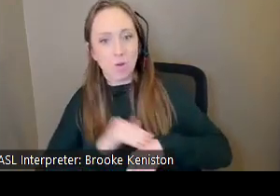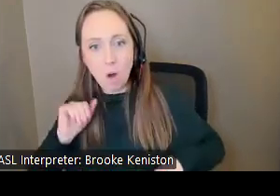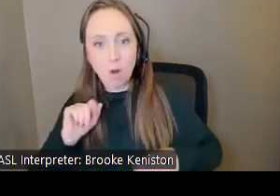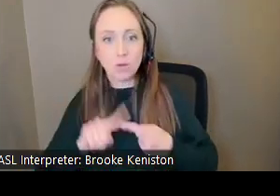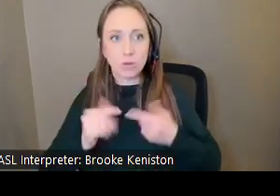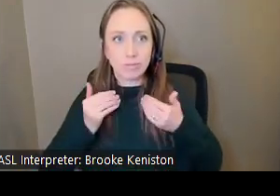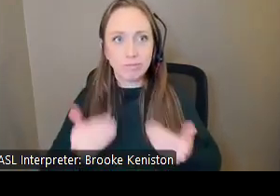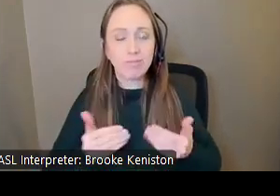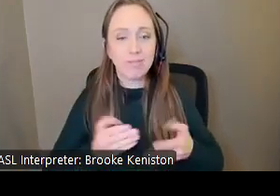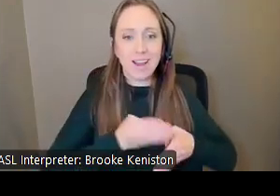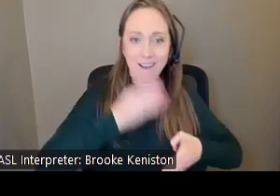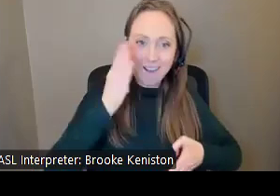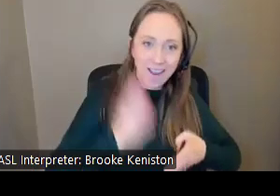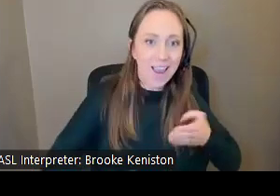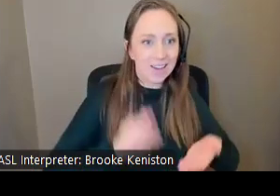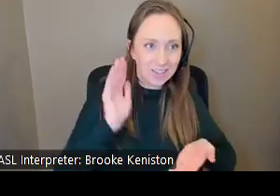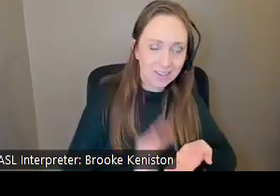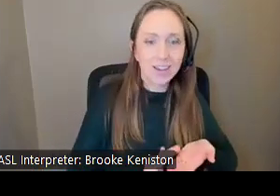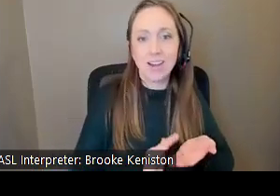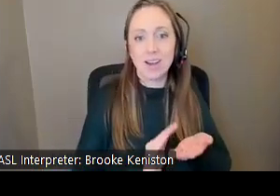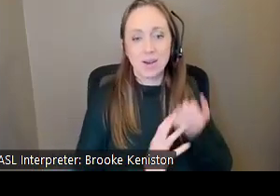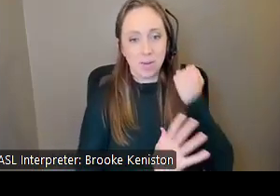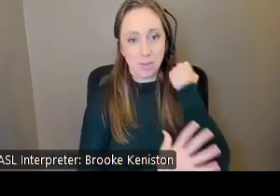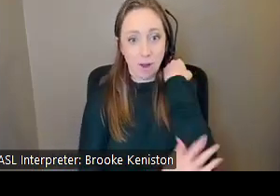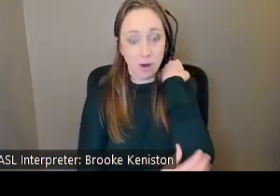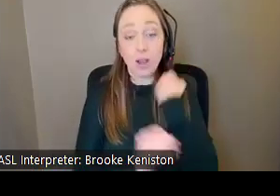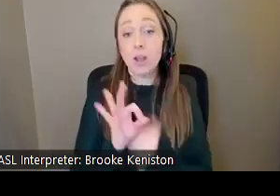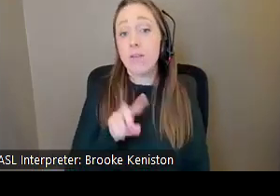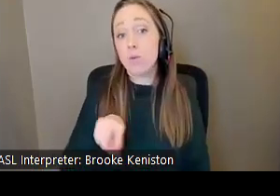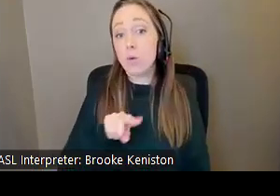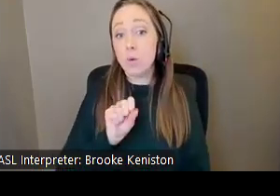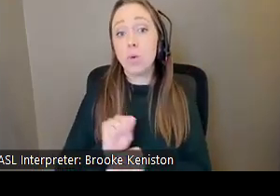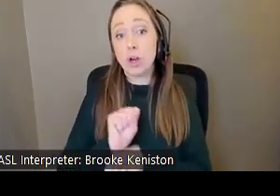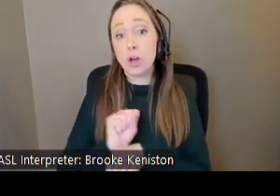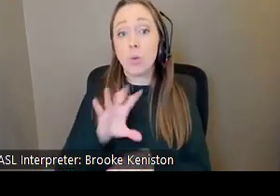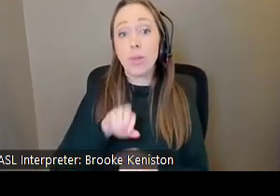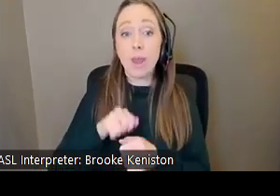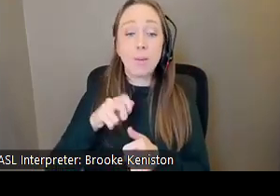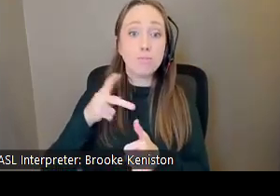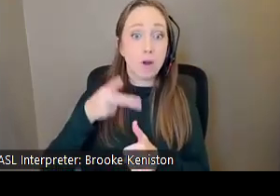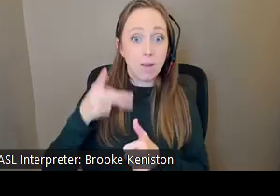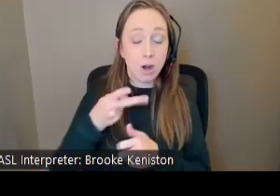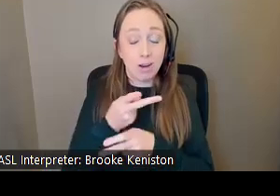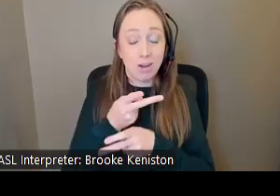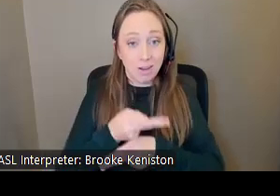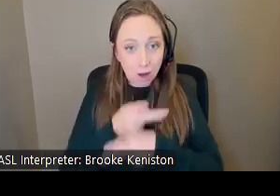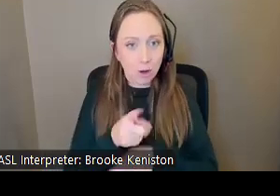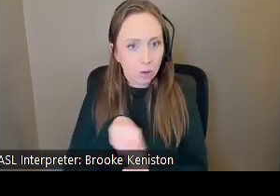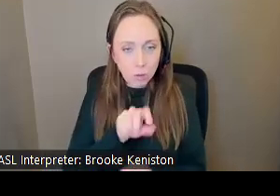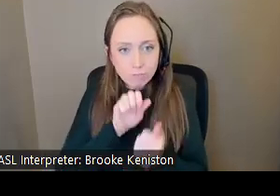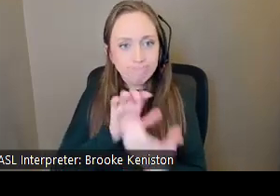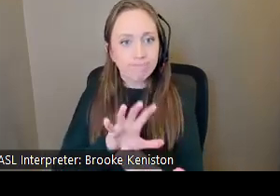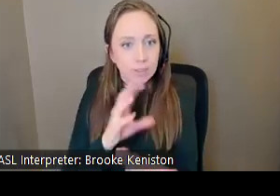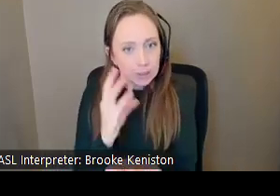will interface with poverty routinely, depending on where you practice. And integrated care professionals, I think, have a